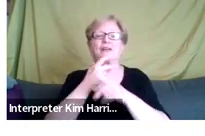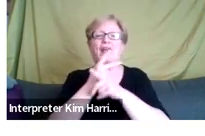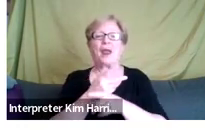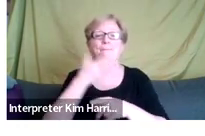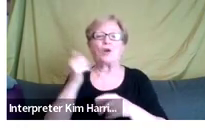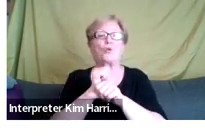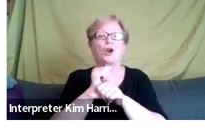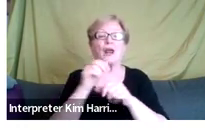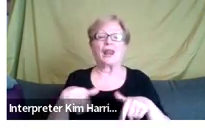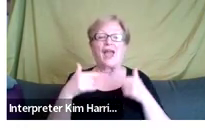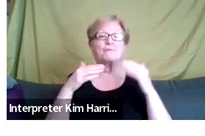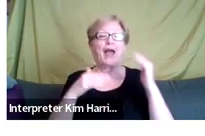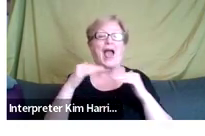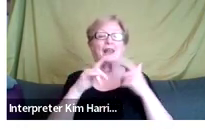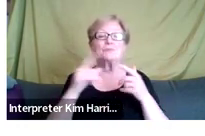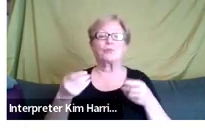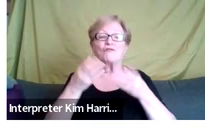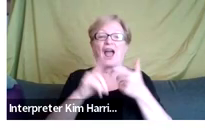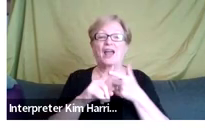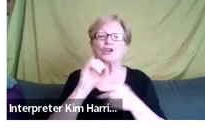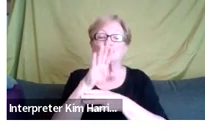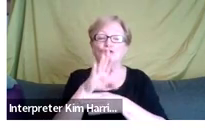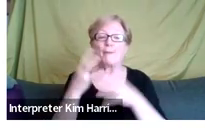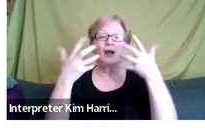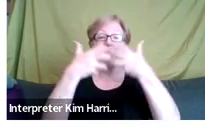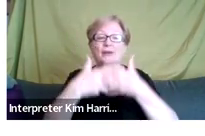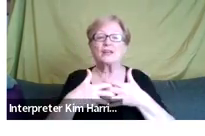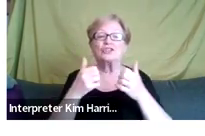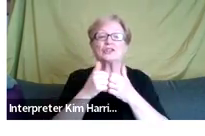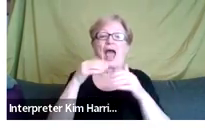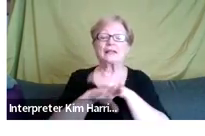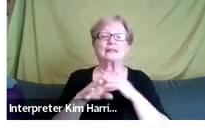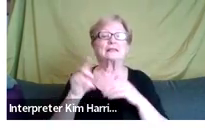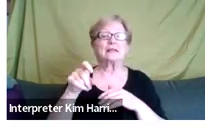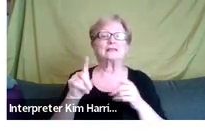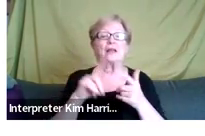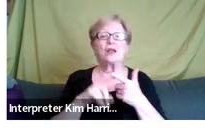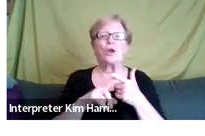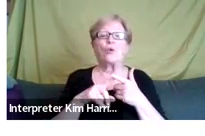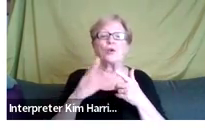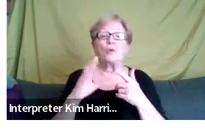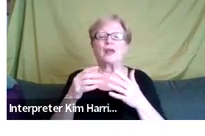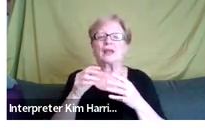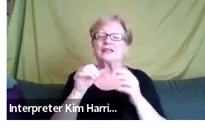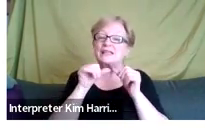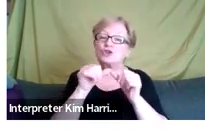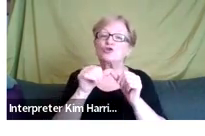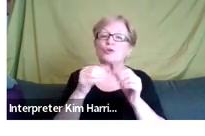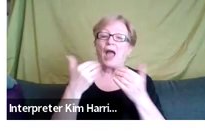of the principles of disability justice is sustainability. So we want to make sure that we